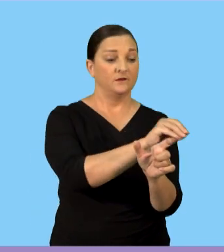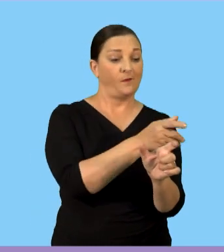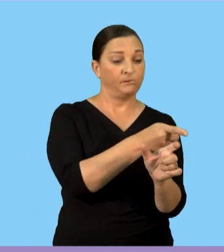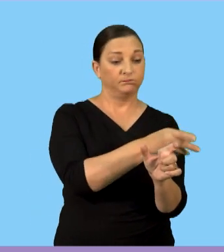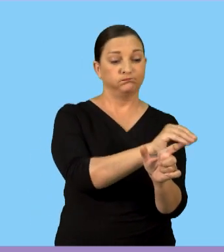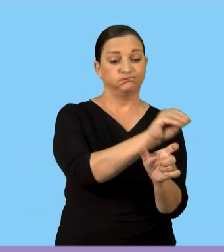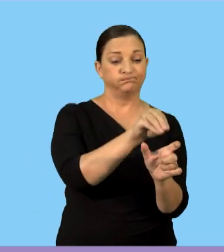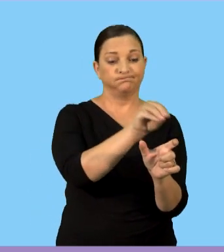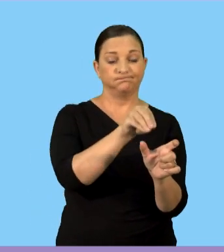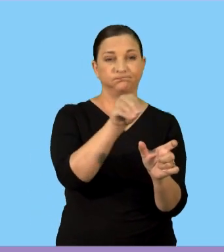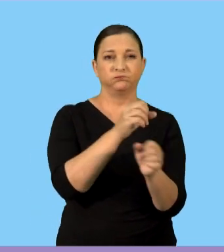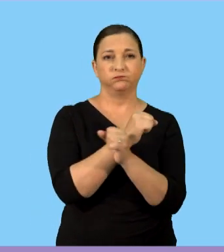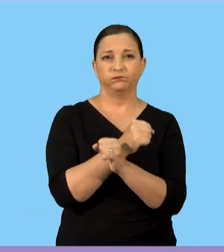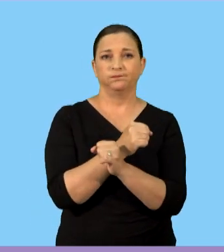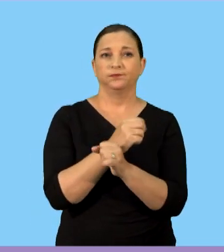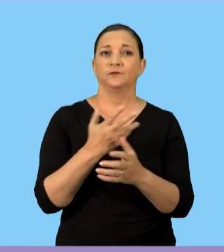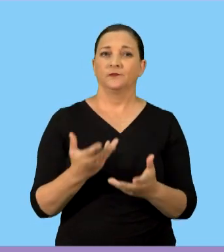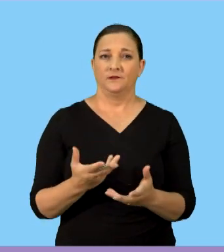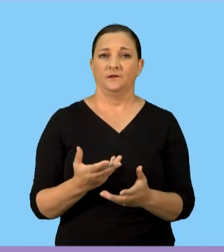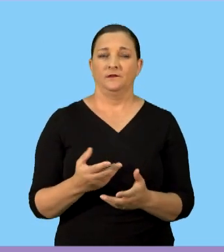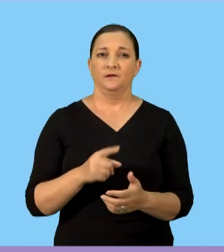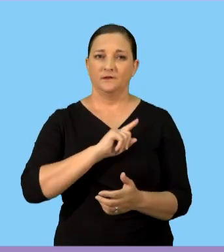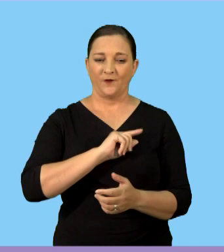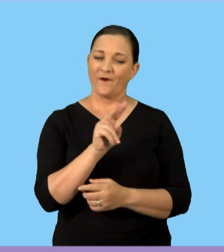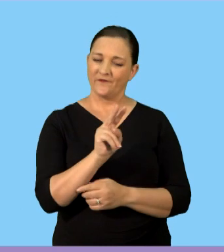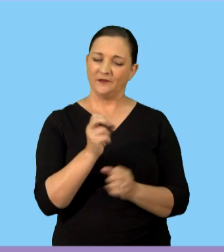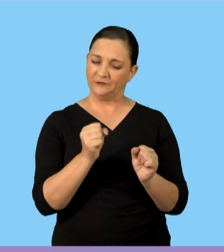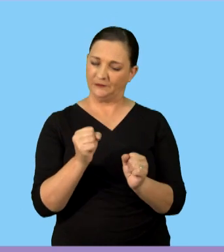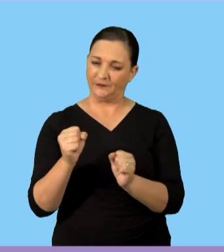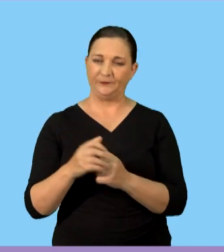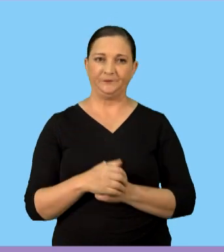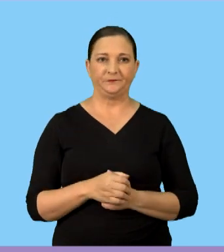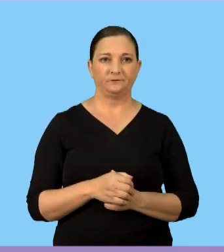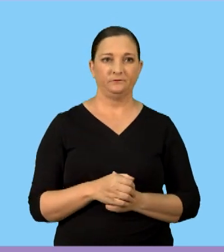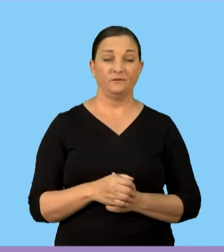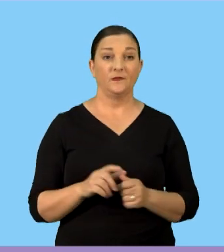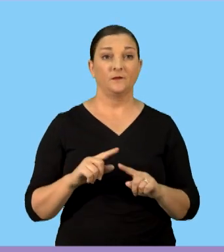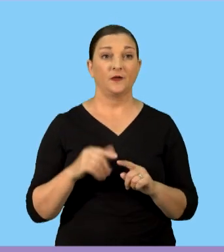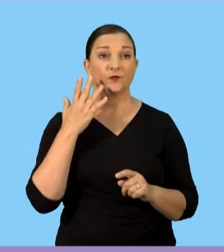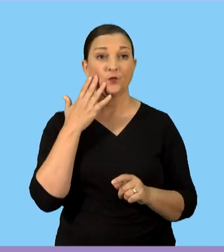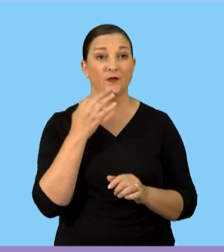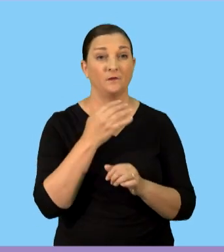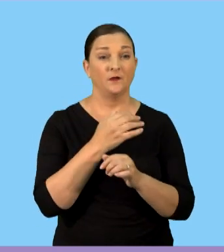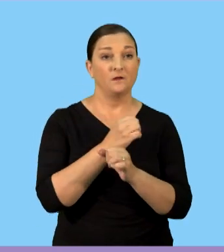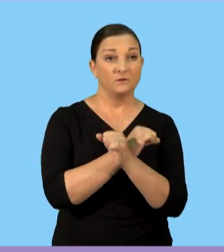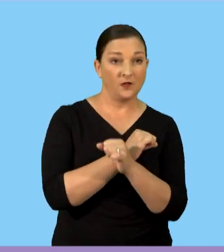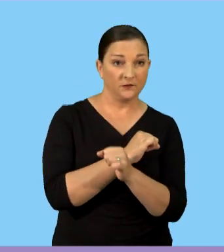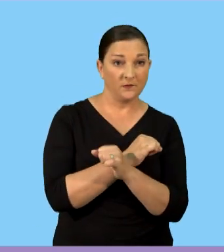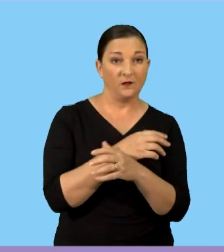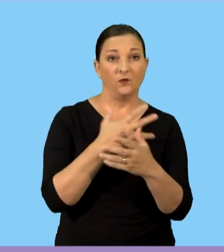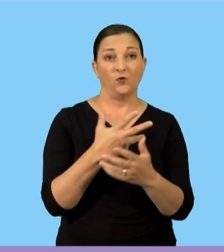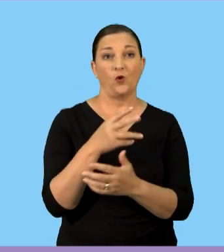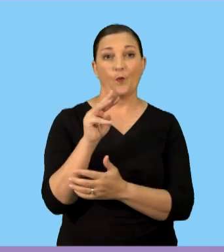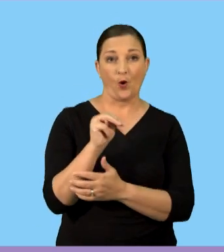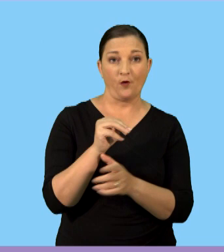So remember, if the monomial is constant that you're multiplying with, you are going to keep the variables the way they are. Now, when we multiply